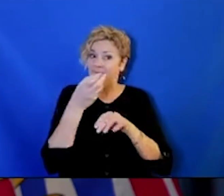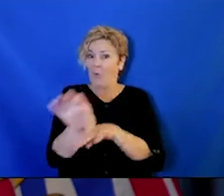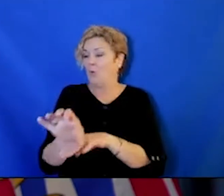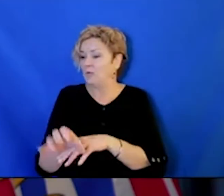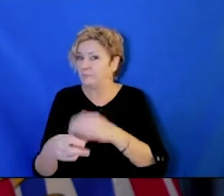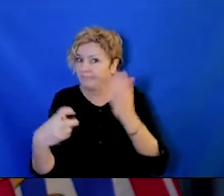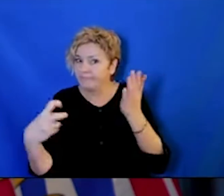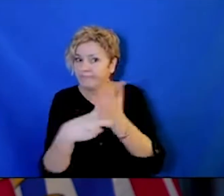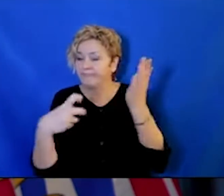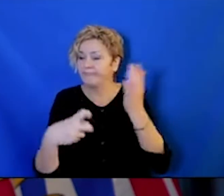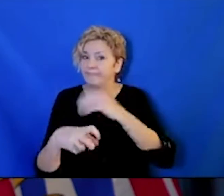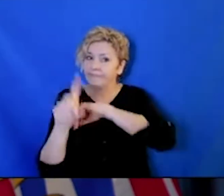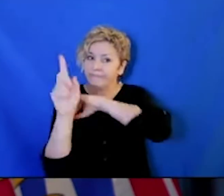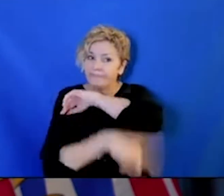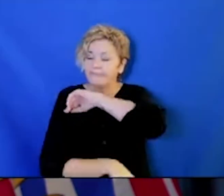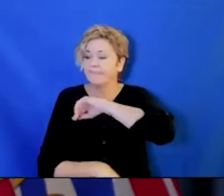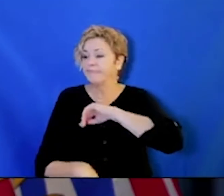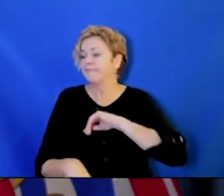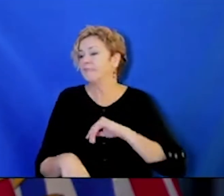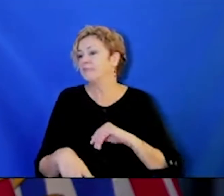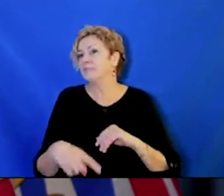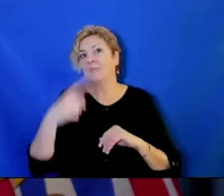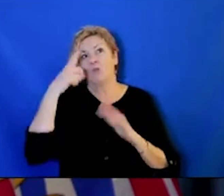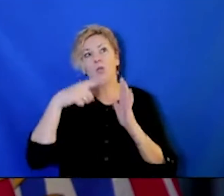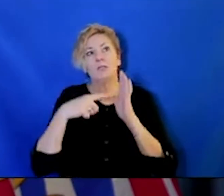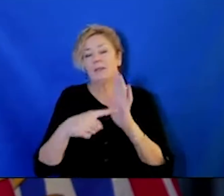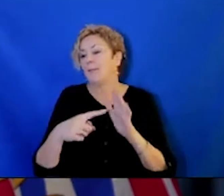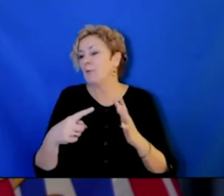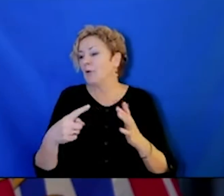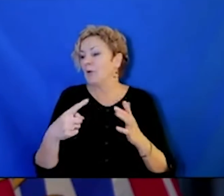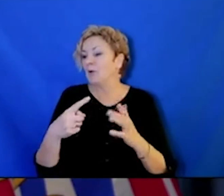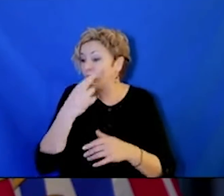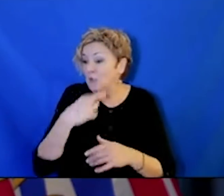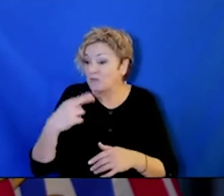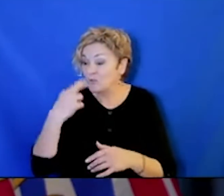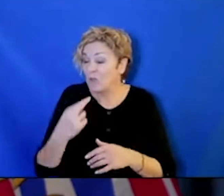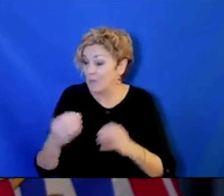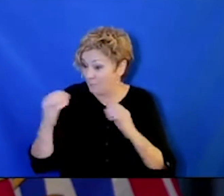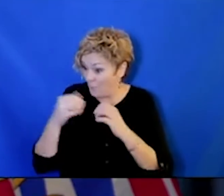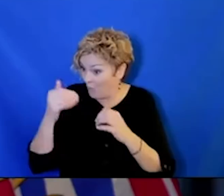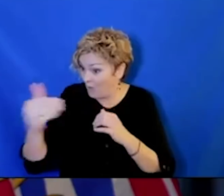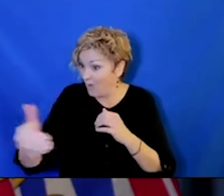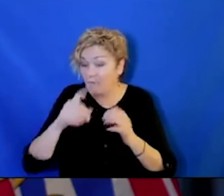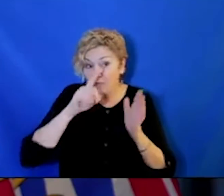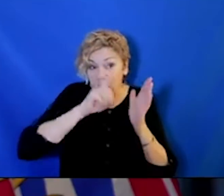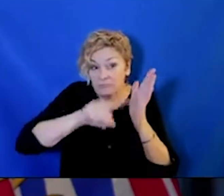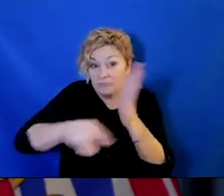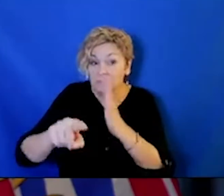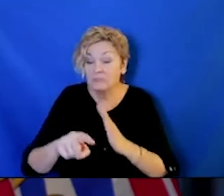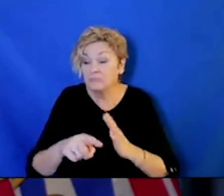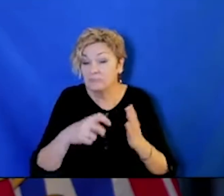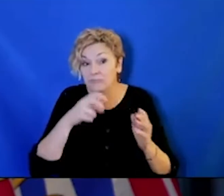enforcement in places like restaurants or monitoring spin studios? Can you speak to that evolution? Yeah,